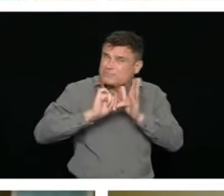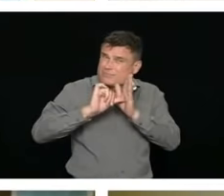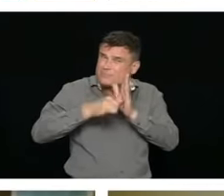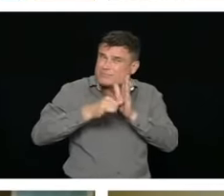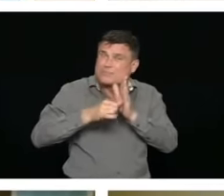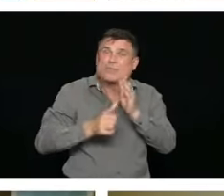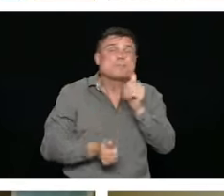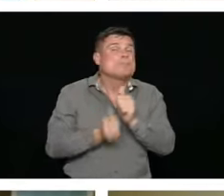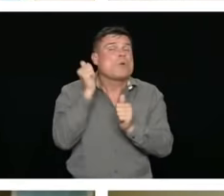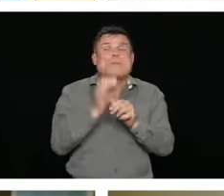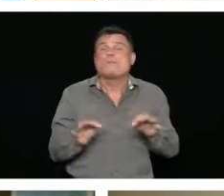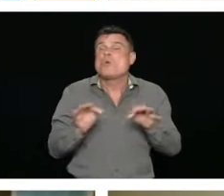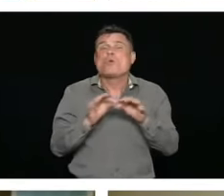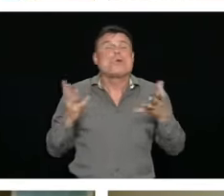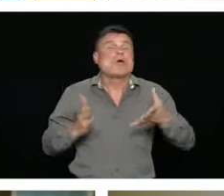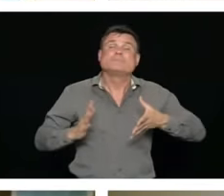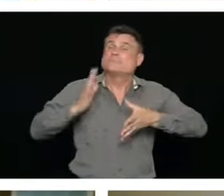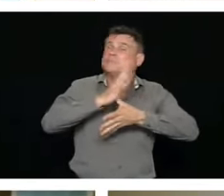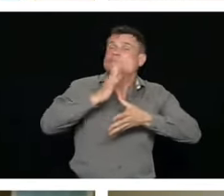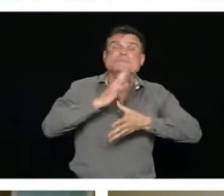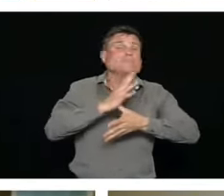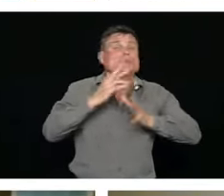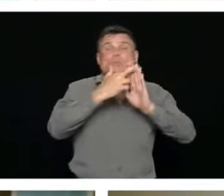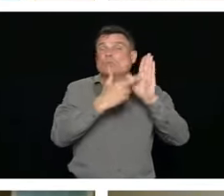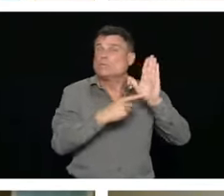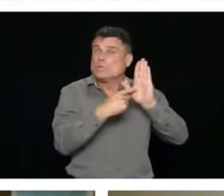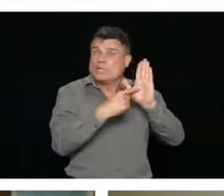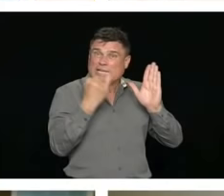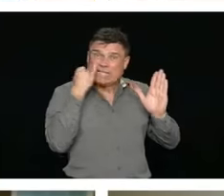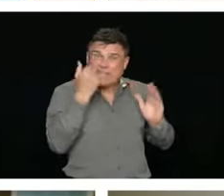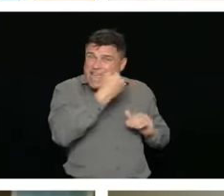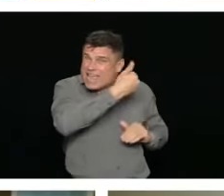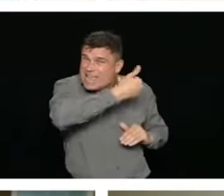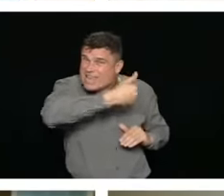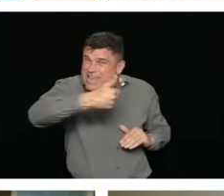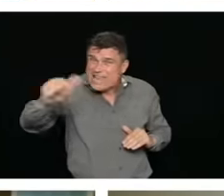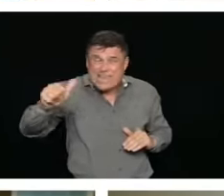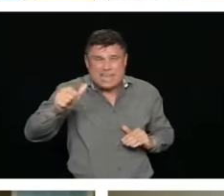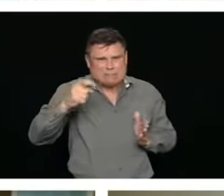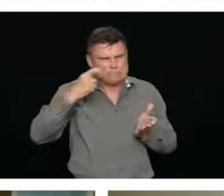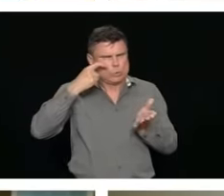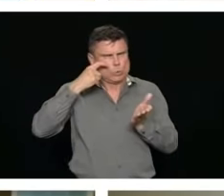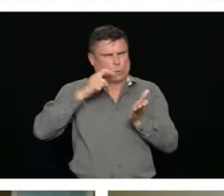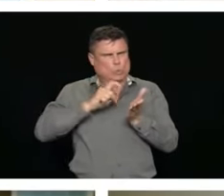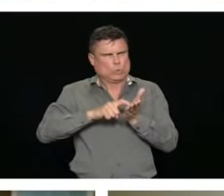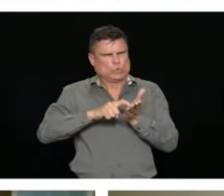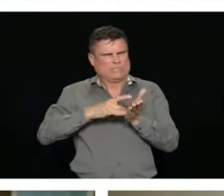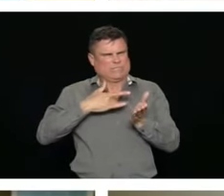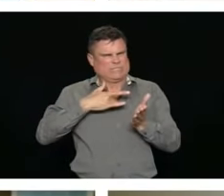risk. So that's the best advice. And there's going to be a level of trust